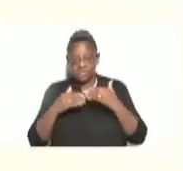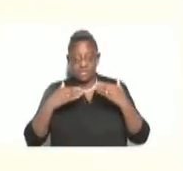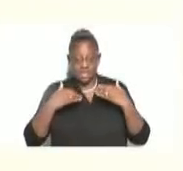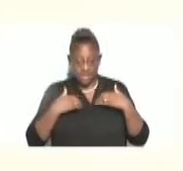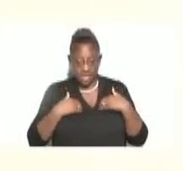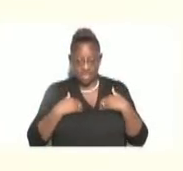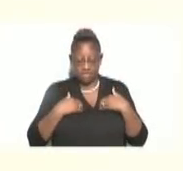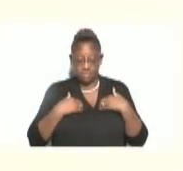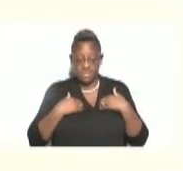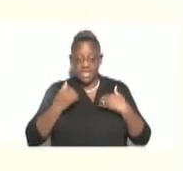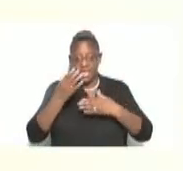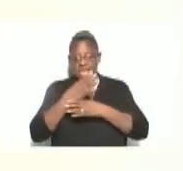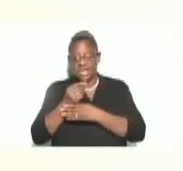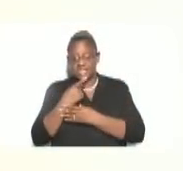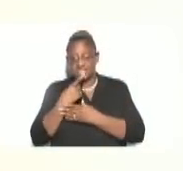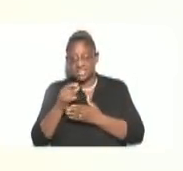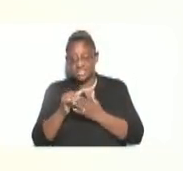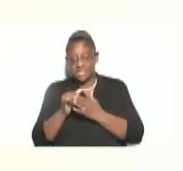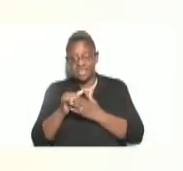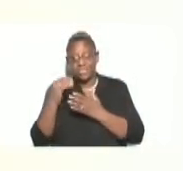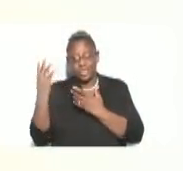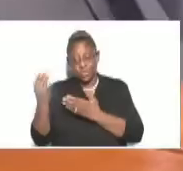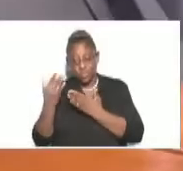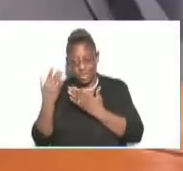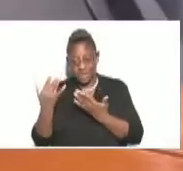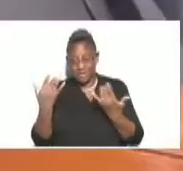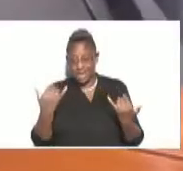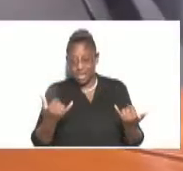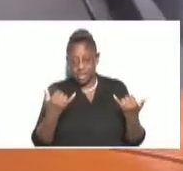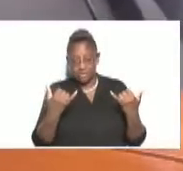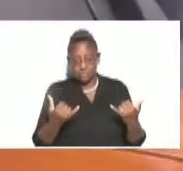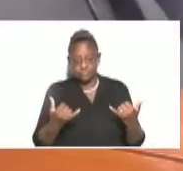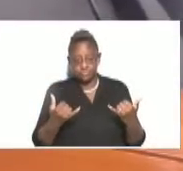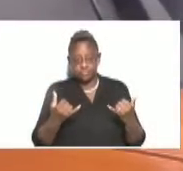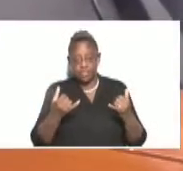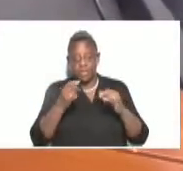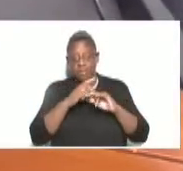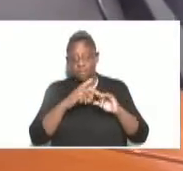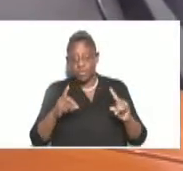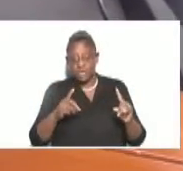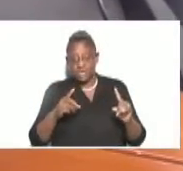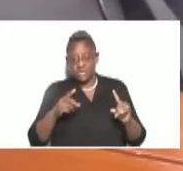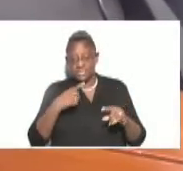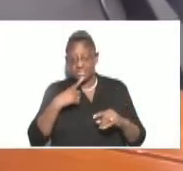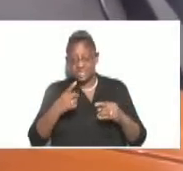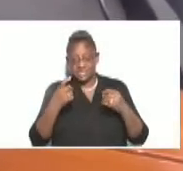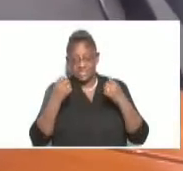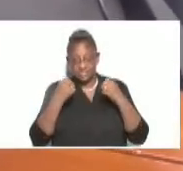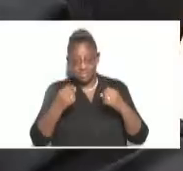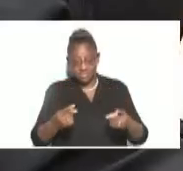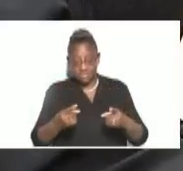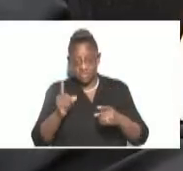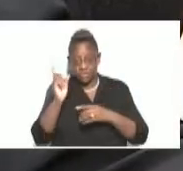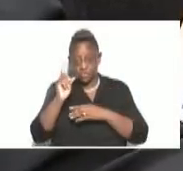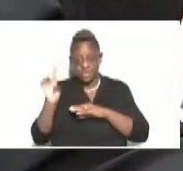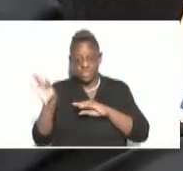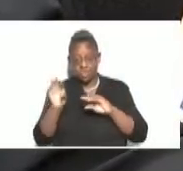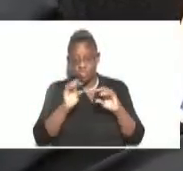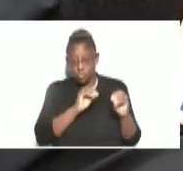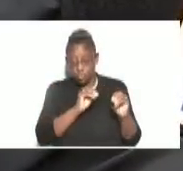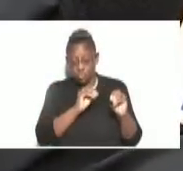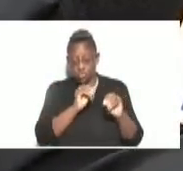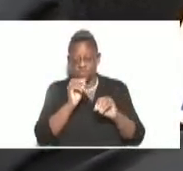has. But officials say those issues can wait for right now. What they consider a matter of urgency, the immediate removal of